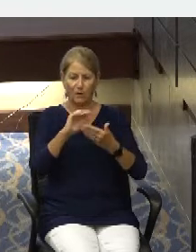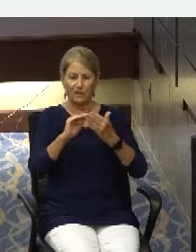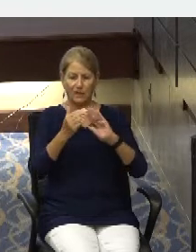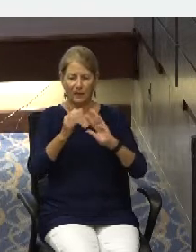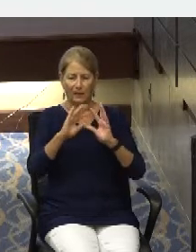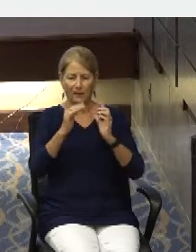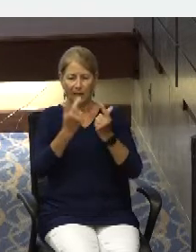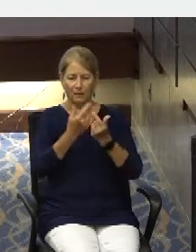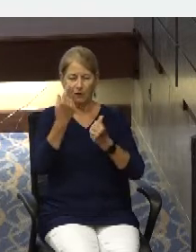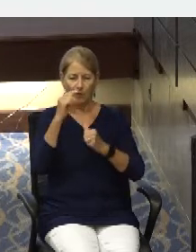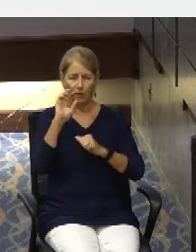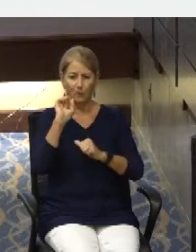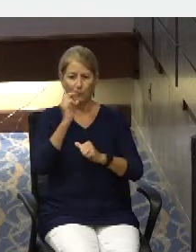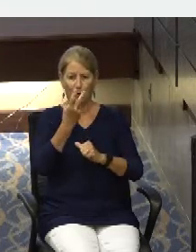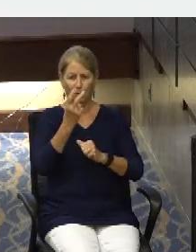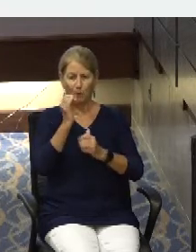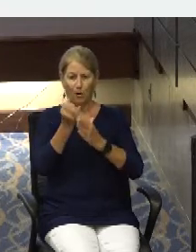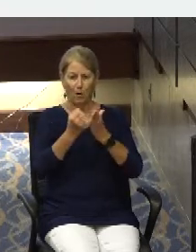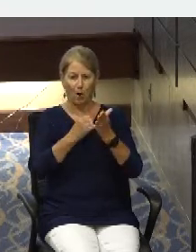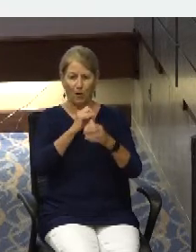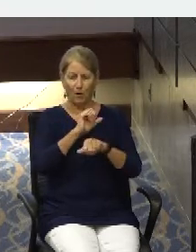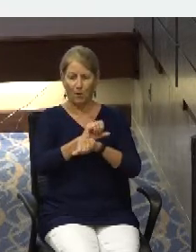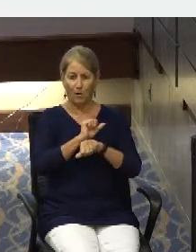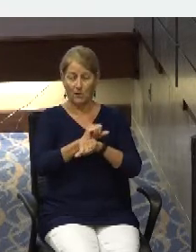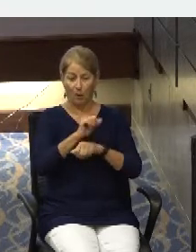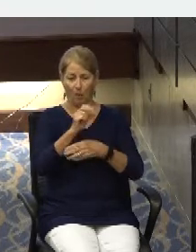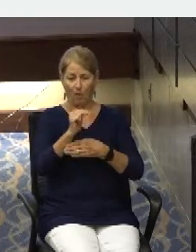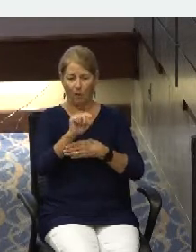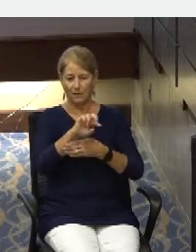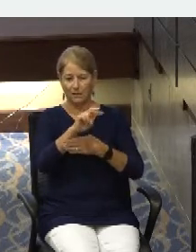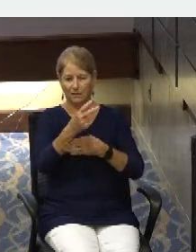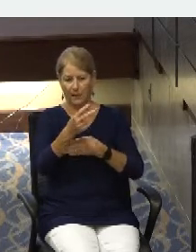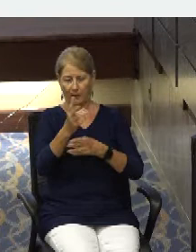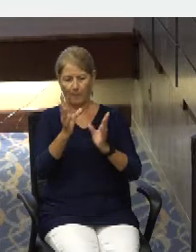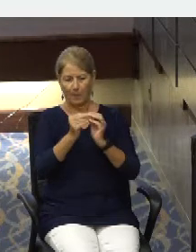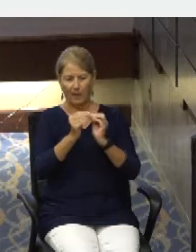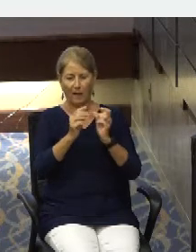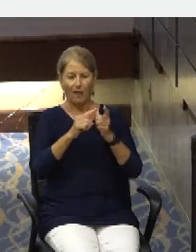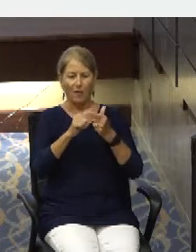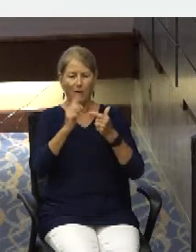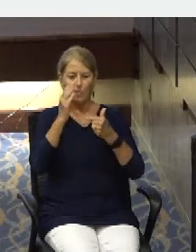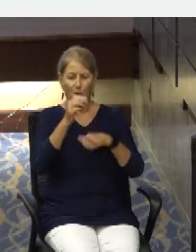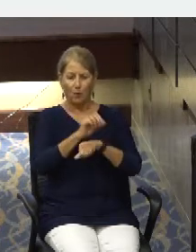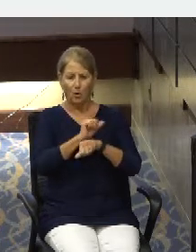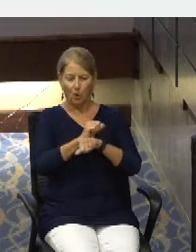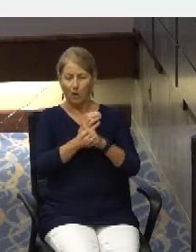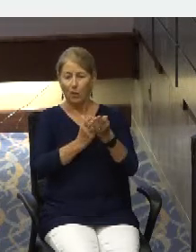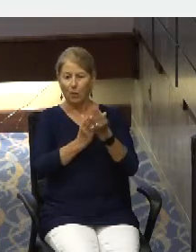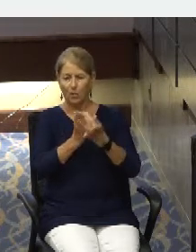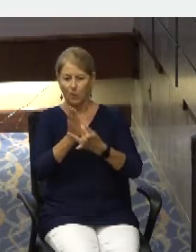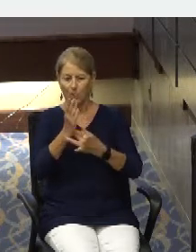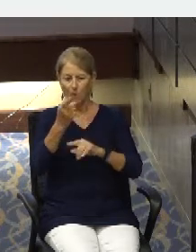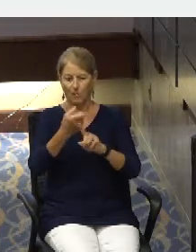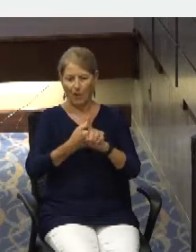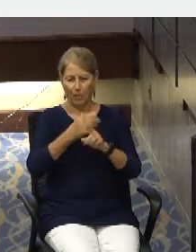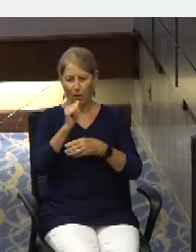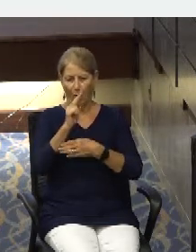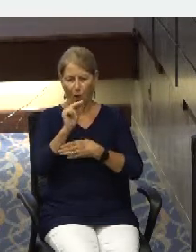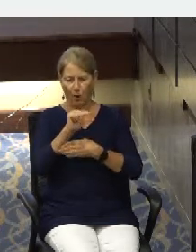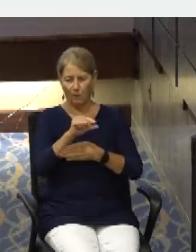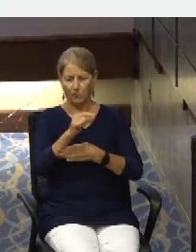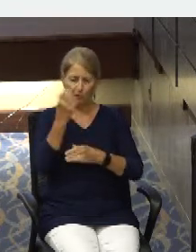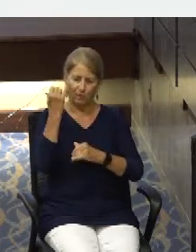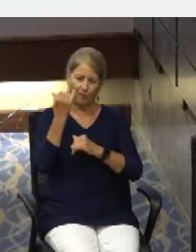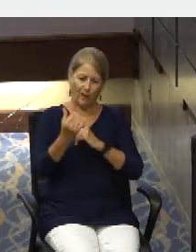two artworks at the August 2nd meeting. Then we will be working through the month of August to finalize artist